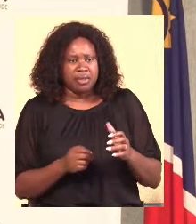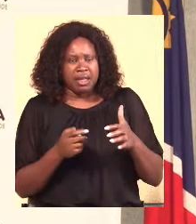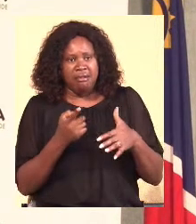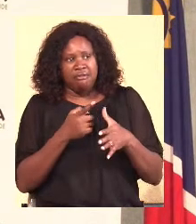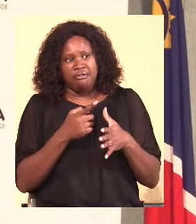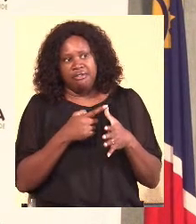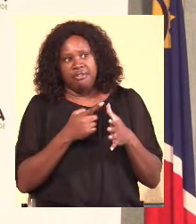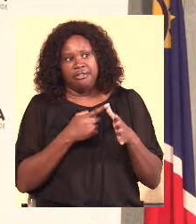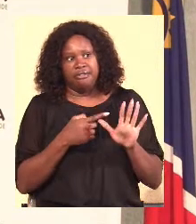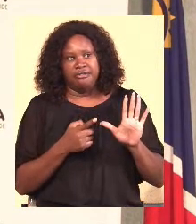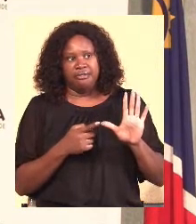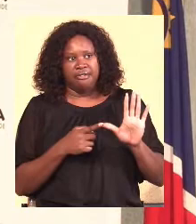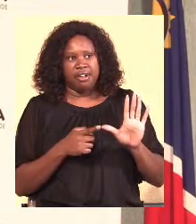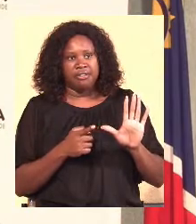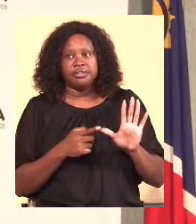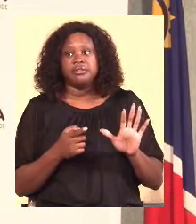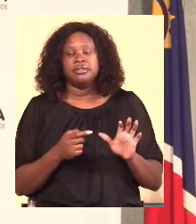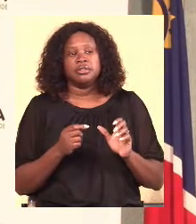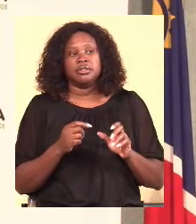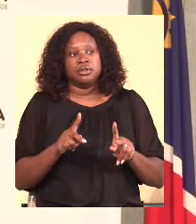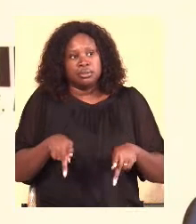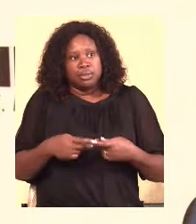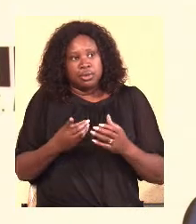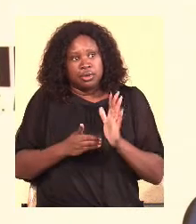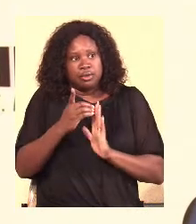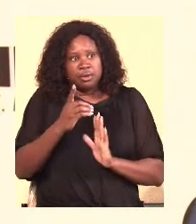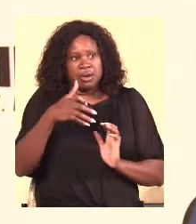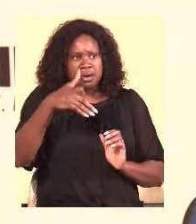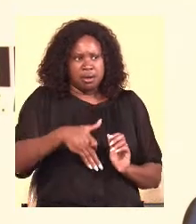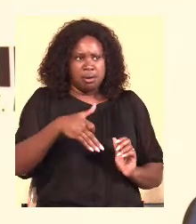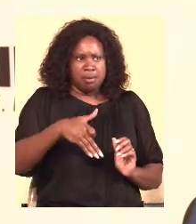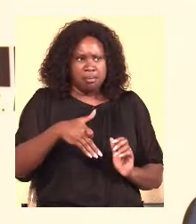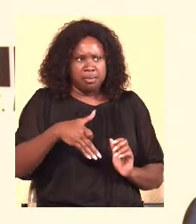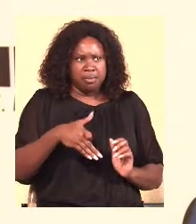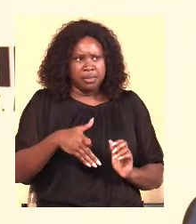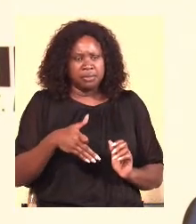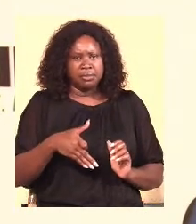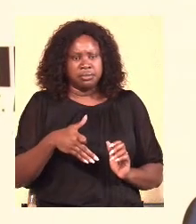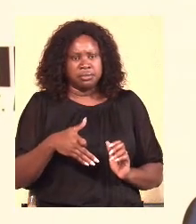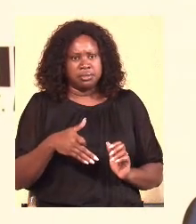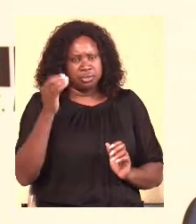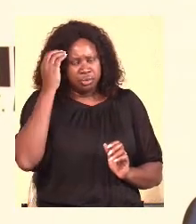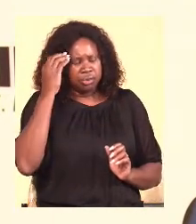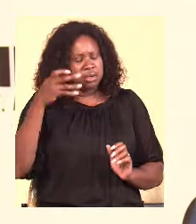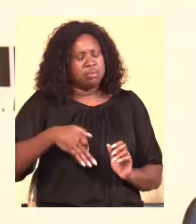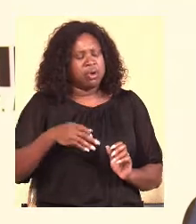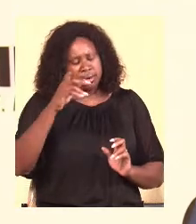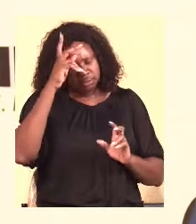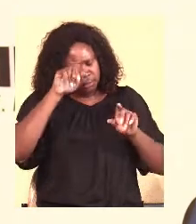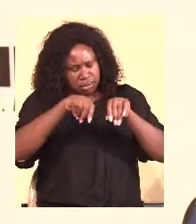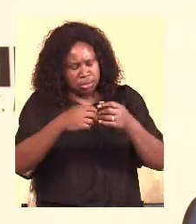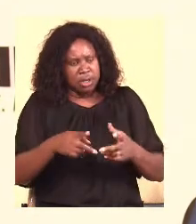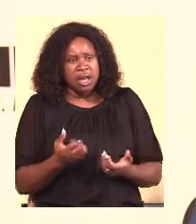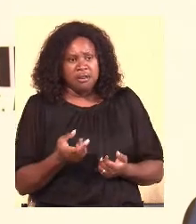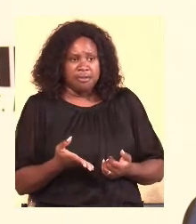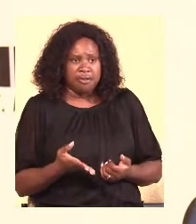product development. We know as a country that Namibia is endowed with natural products. So the team